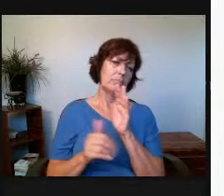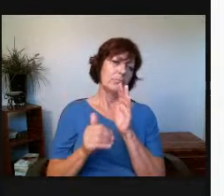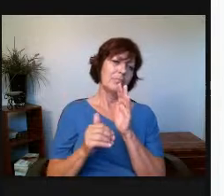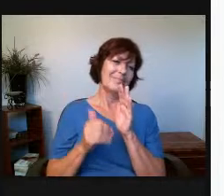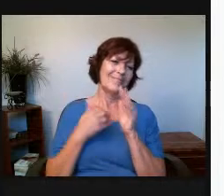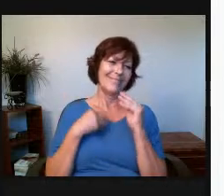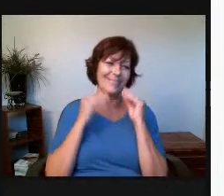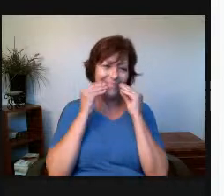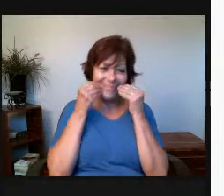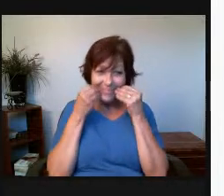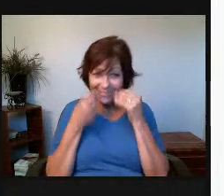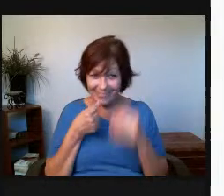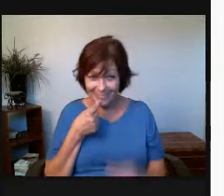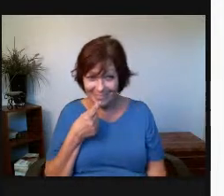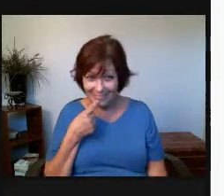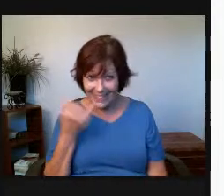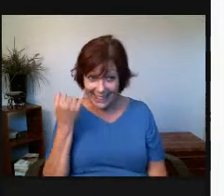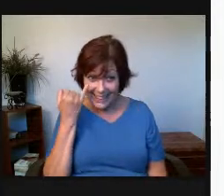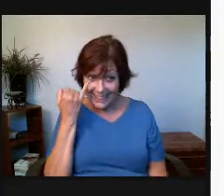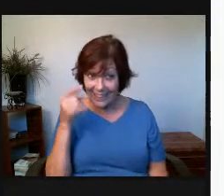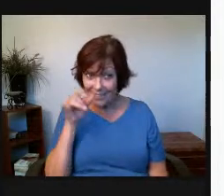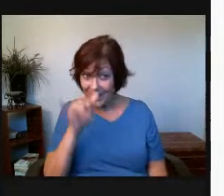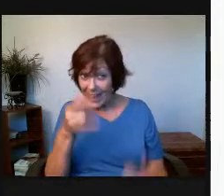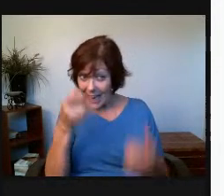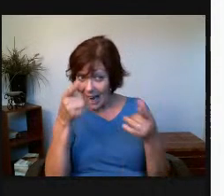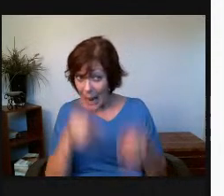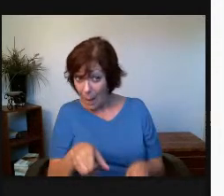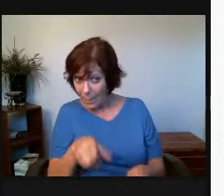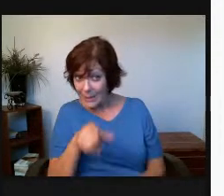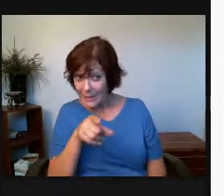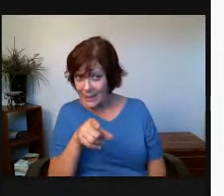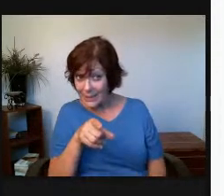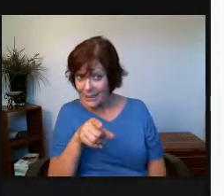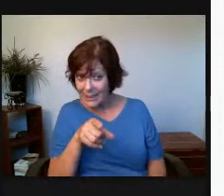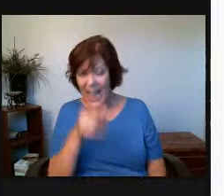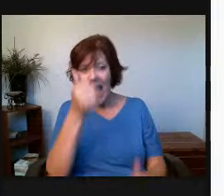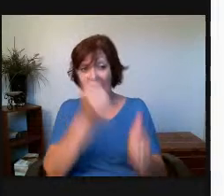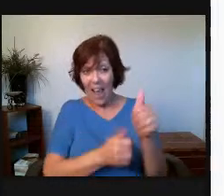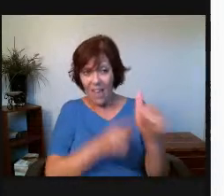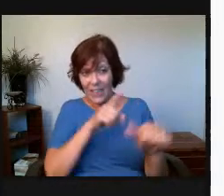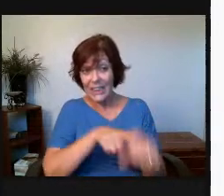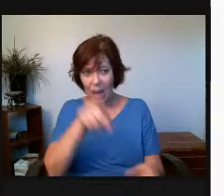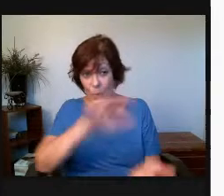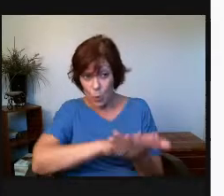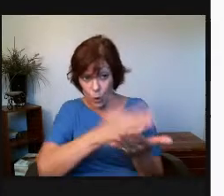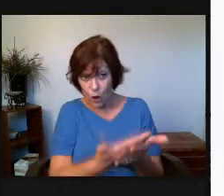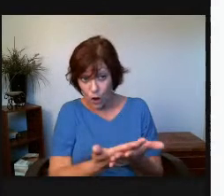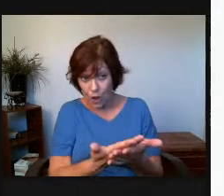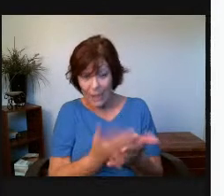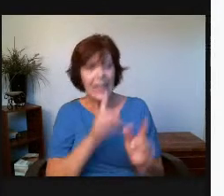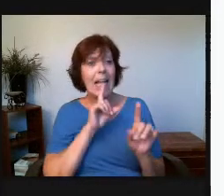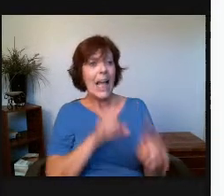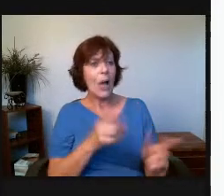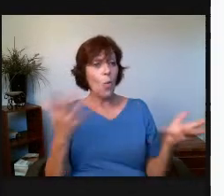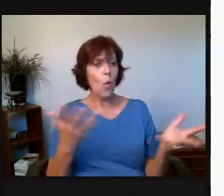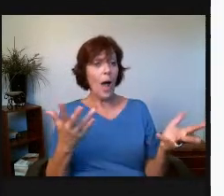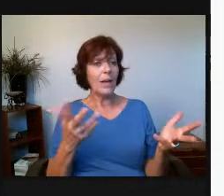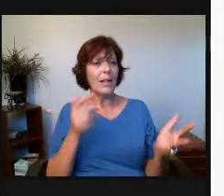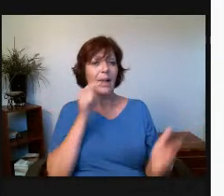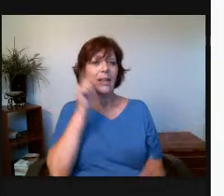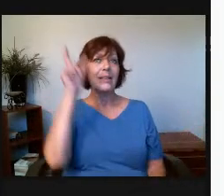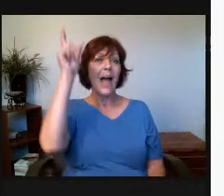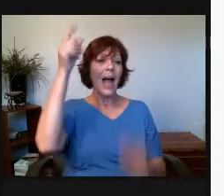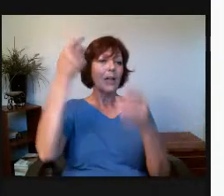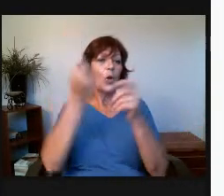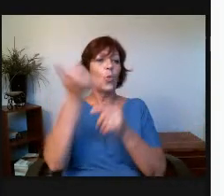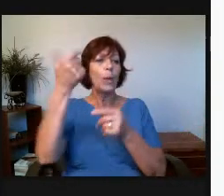at people and say, if that happens, if your smoke detector goes off every time you cook, the answer is not taking the batteries